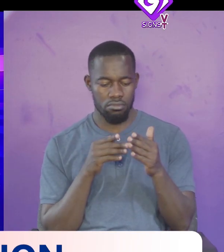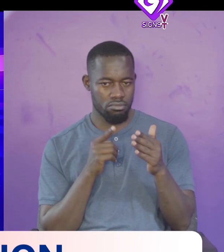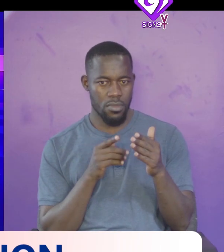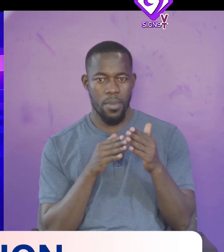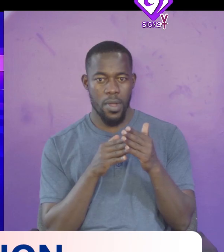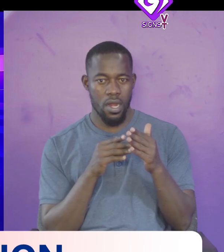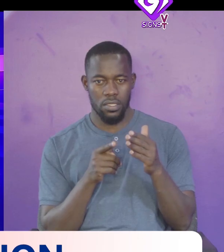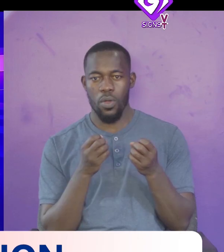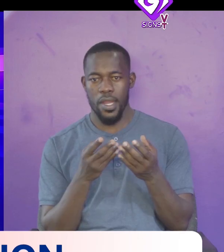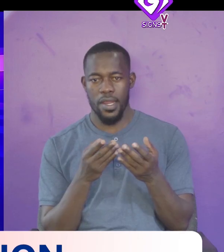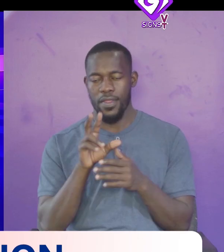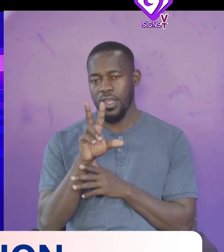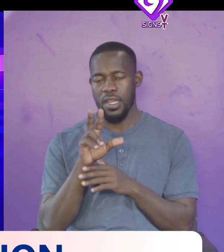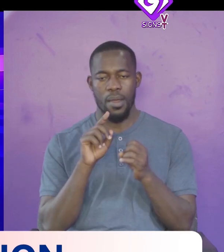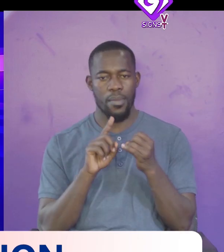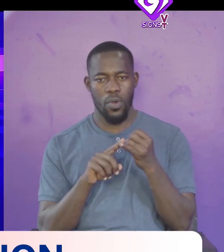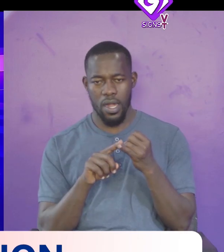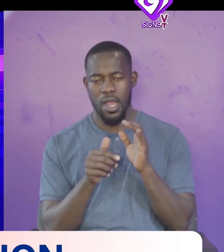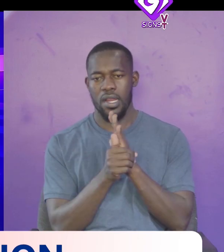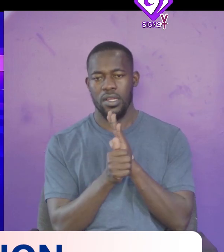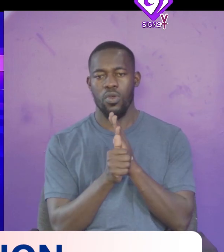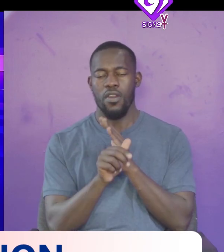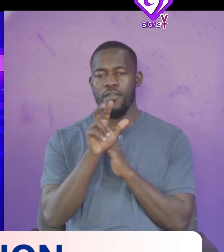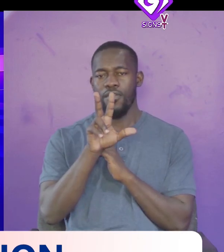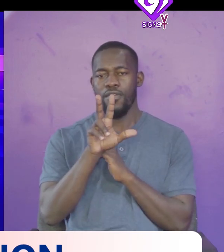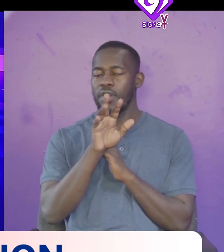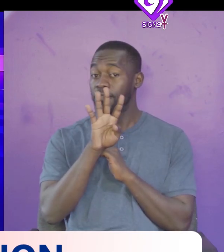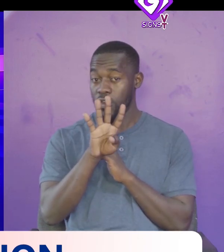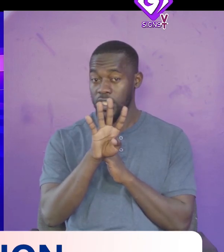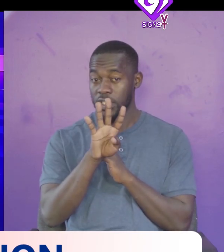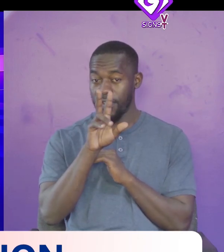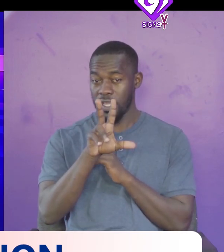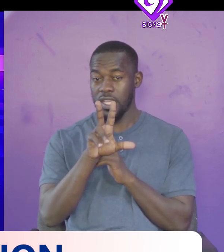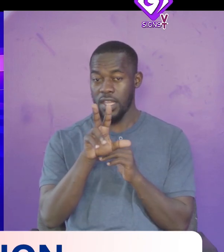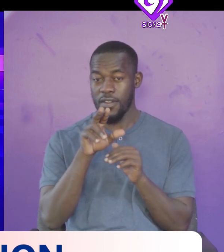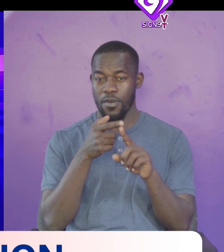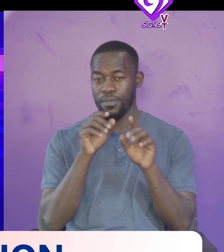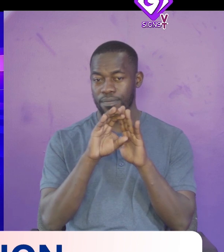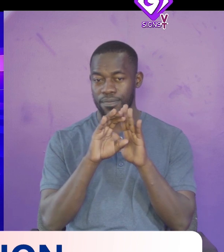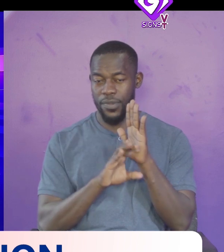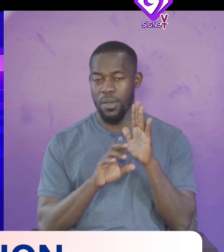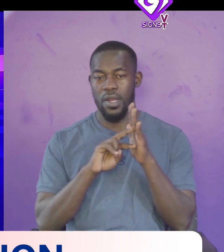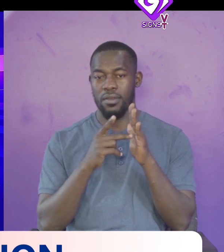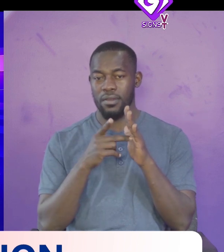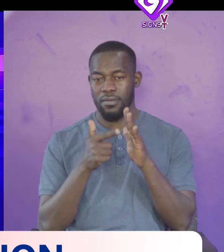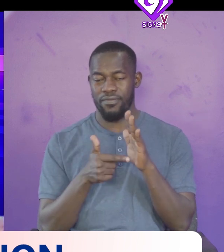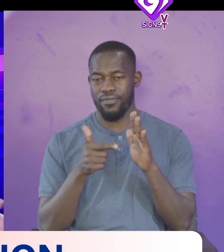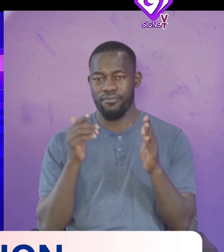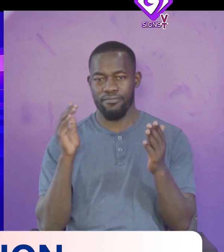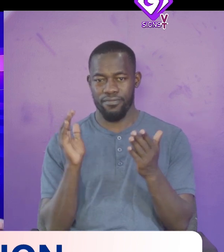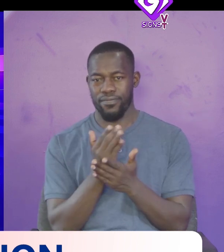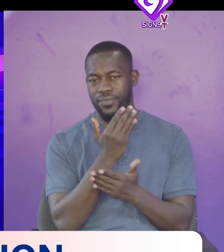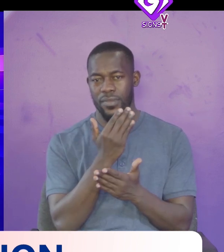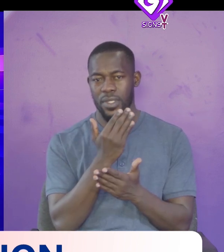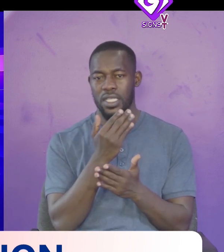3, The first one is on Article 43 of the Constitution, which we are calling abolishing taxes on basic and essential commodities. Okay. We